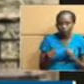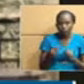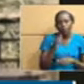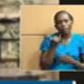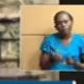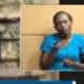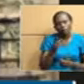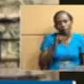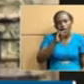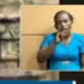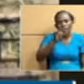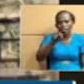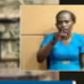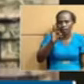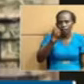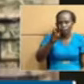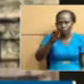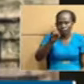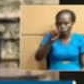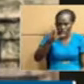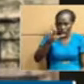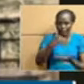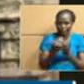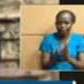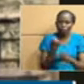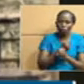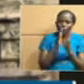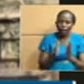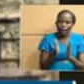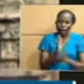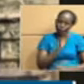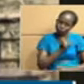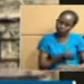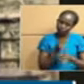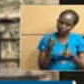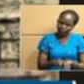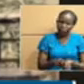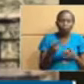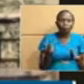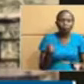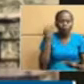informal sector worker and also a woman, what are your views on how to safeguard social protection?